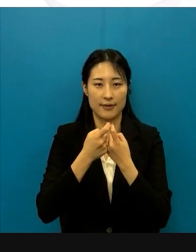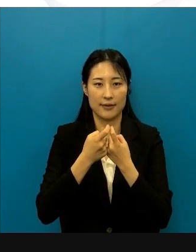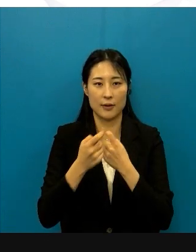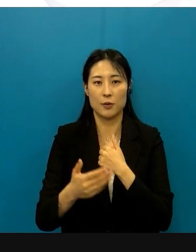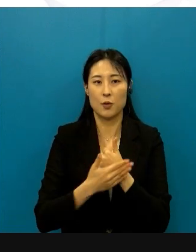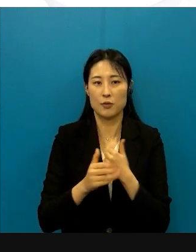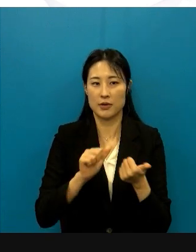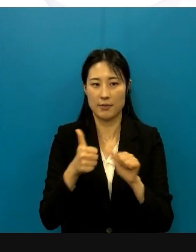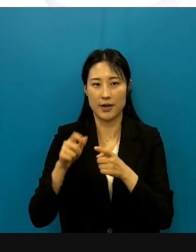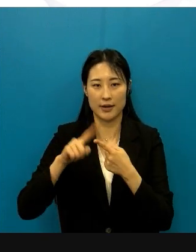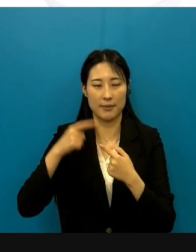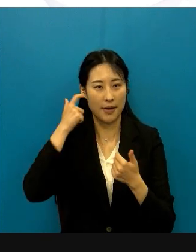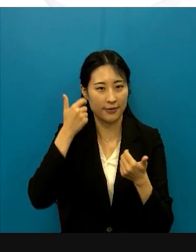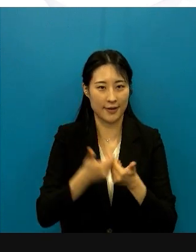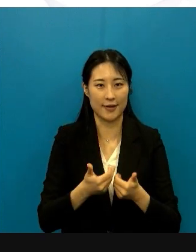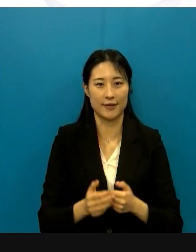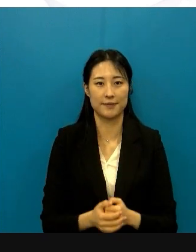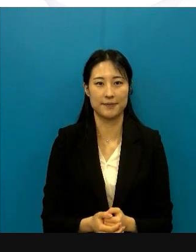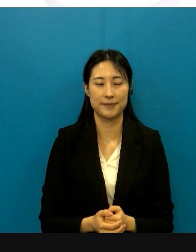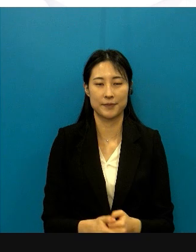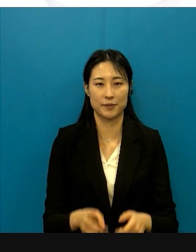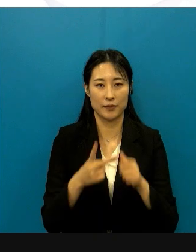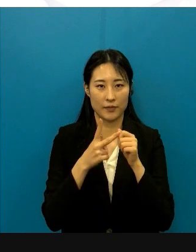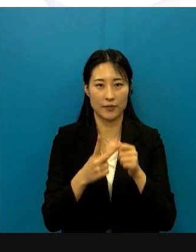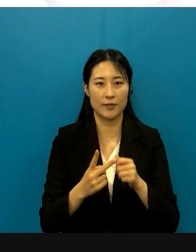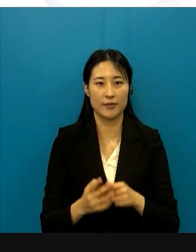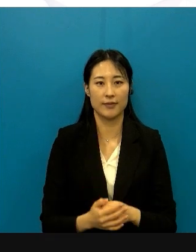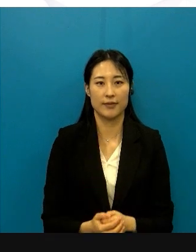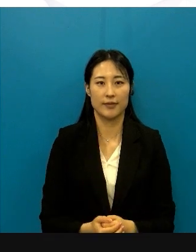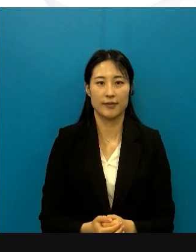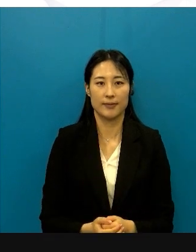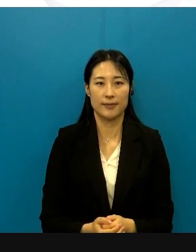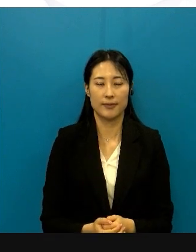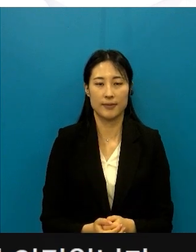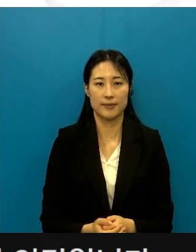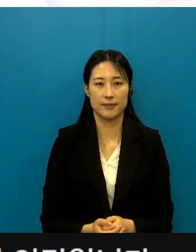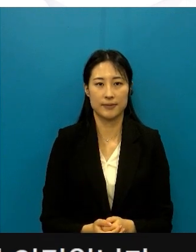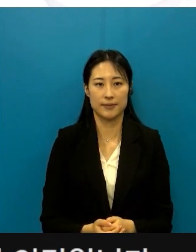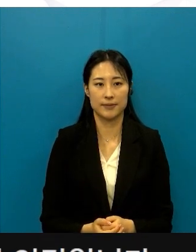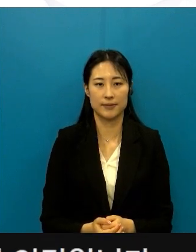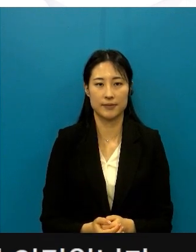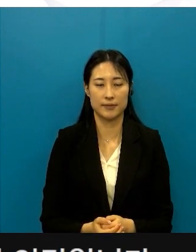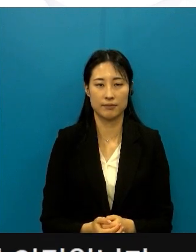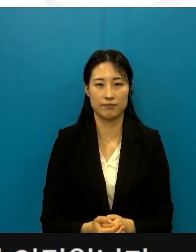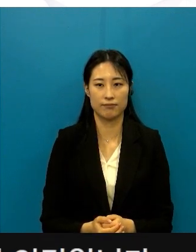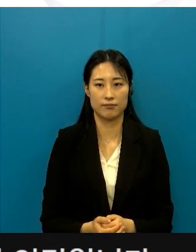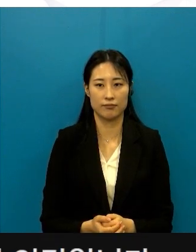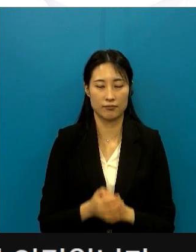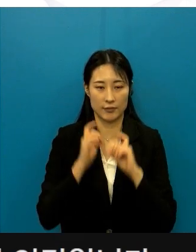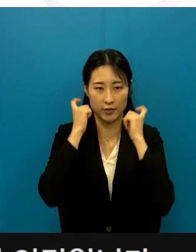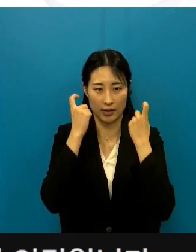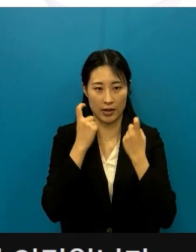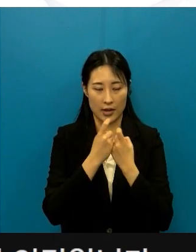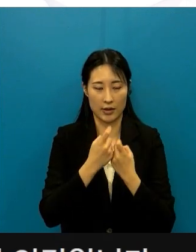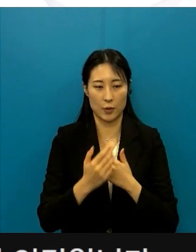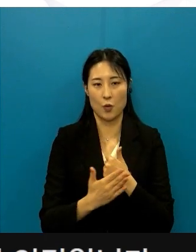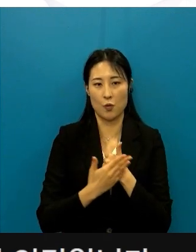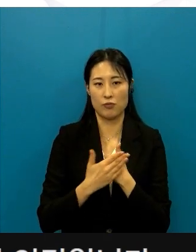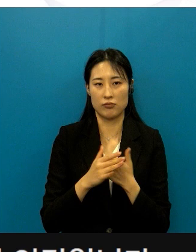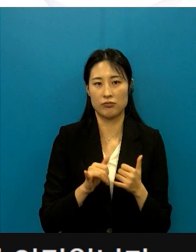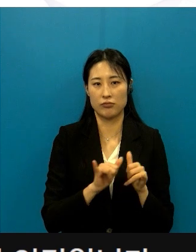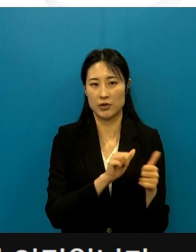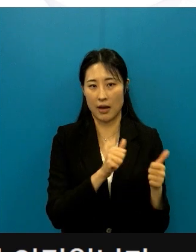that a person's hope for BAD, I mean dying, is changeable and authentic.